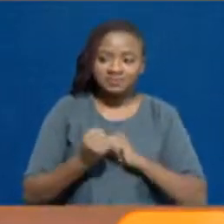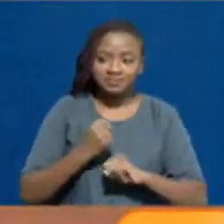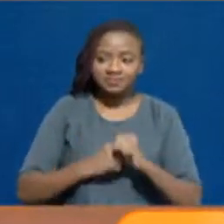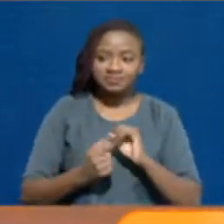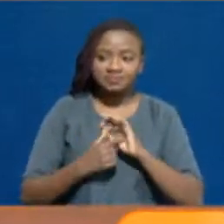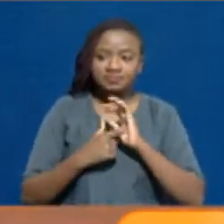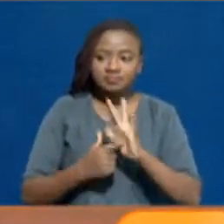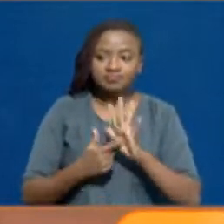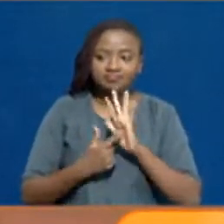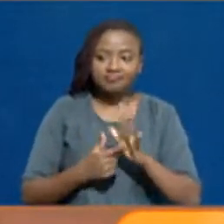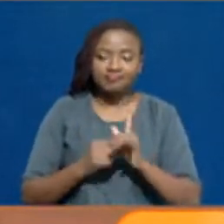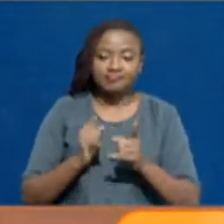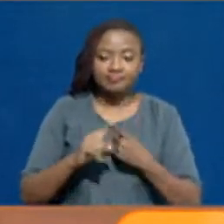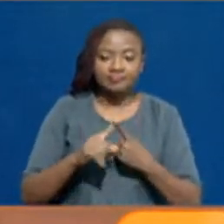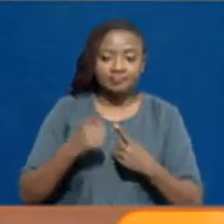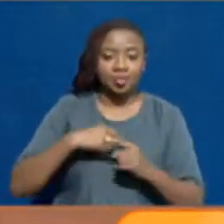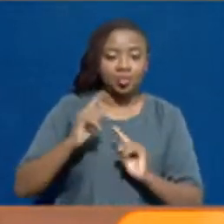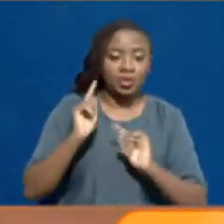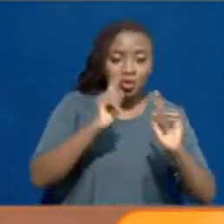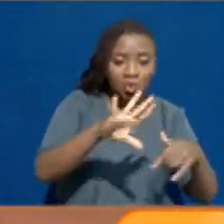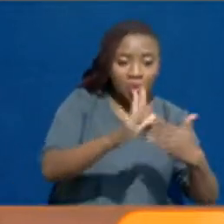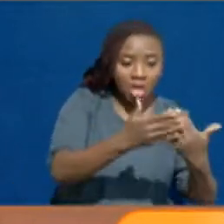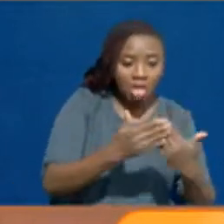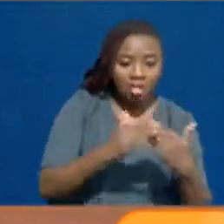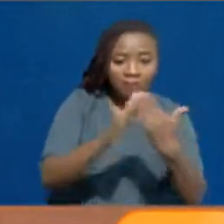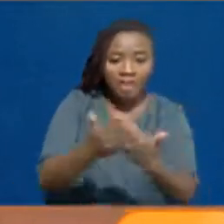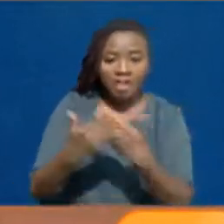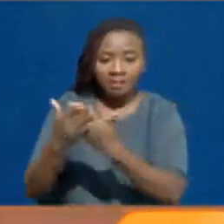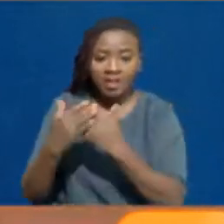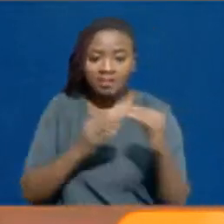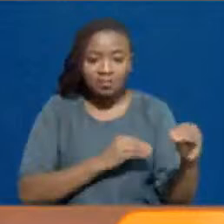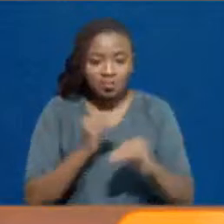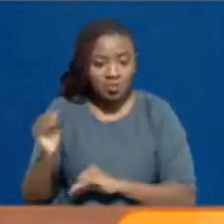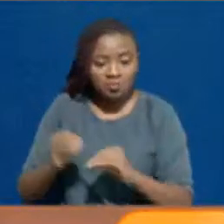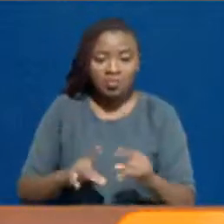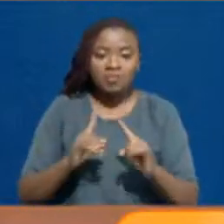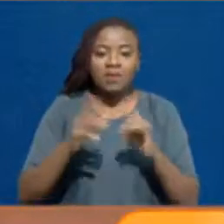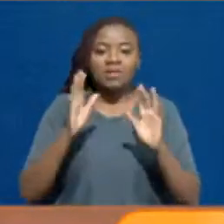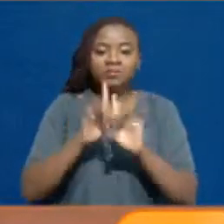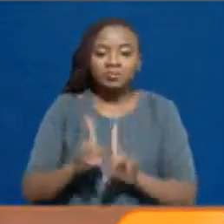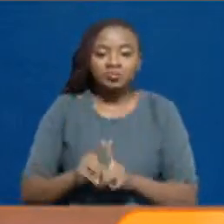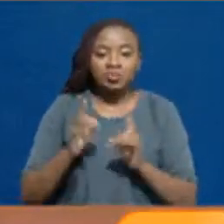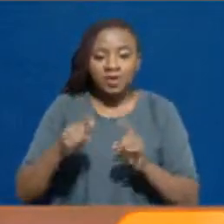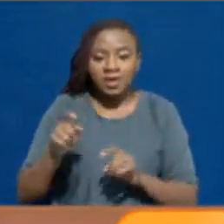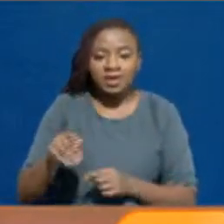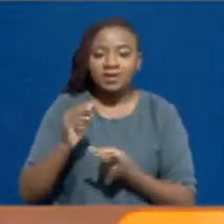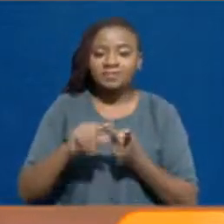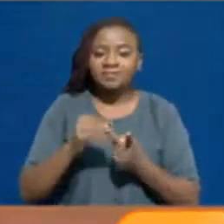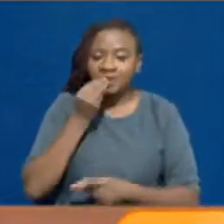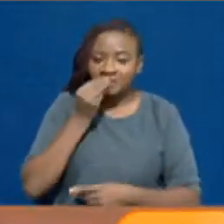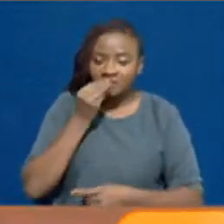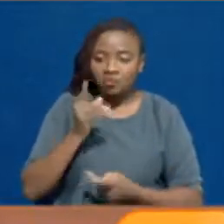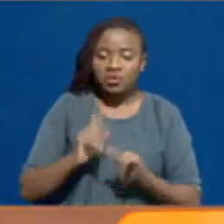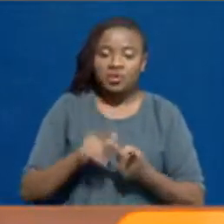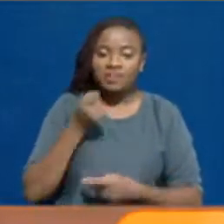so beside the search and rescue efforts that have to continue, we would need physical food, water